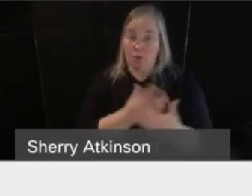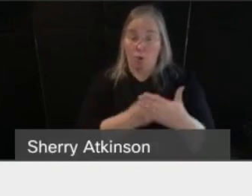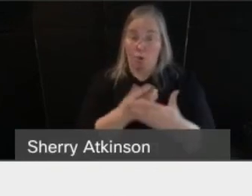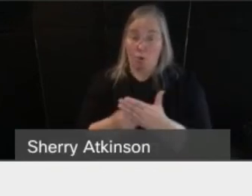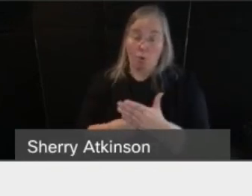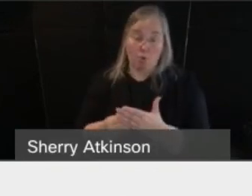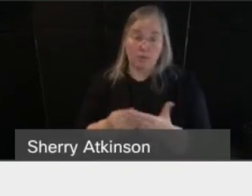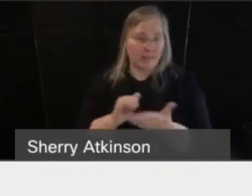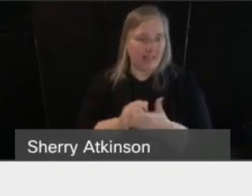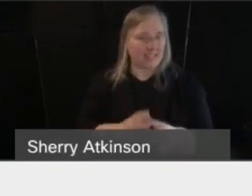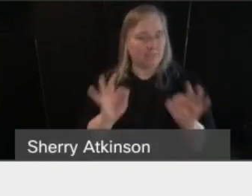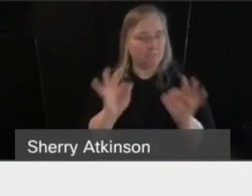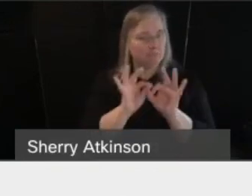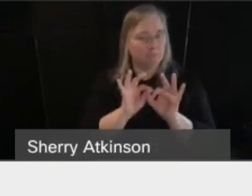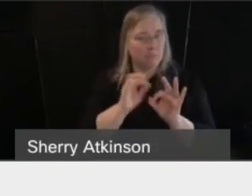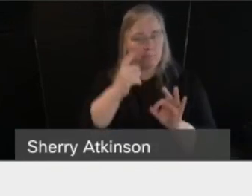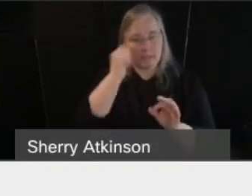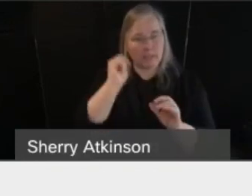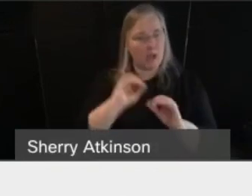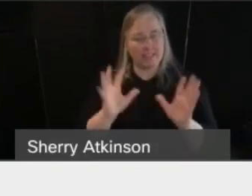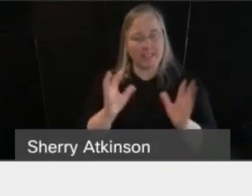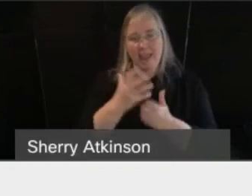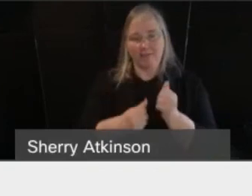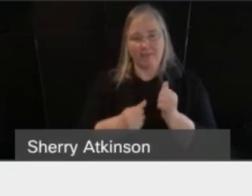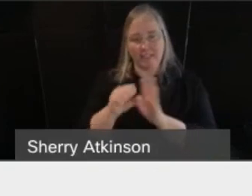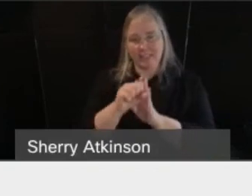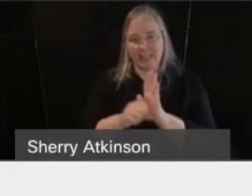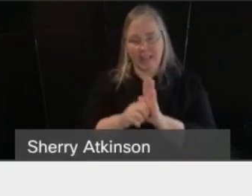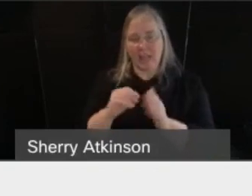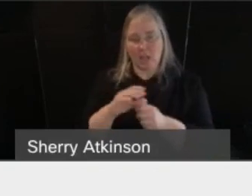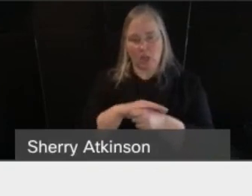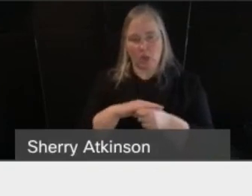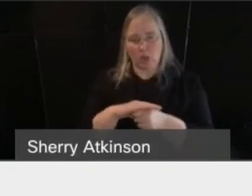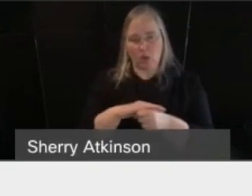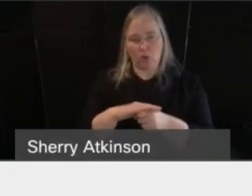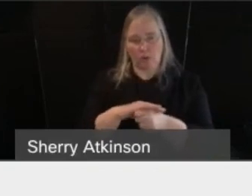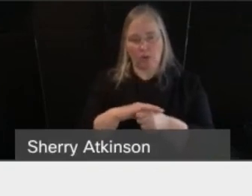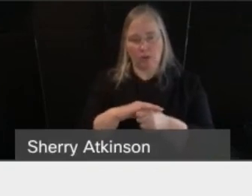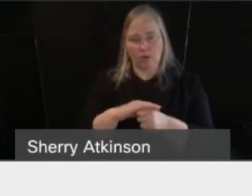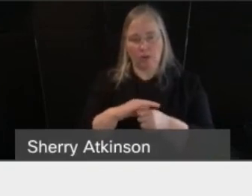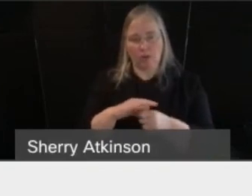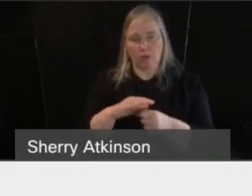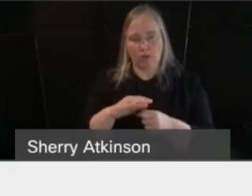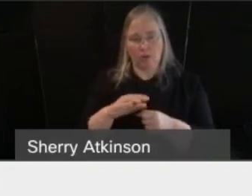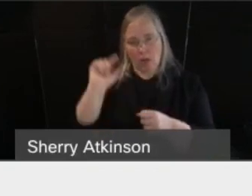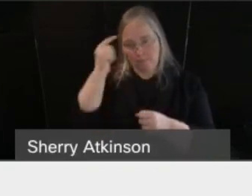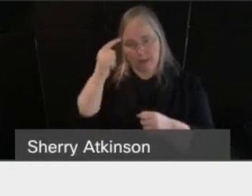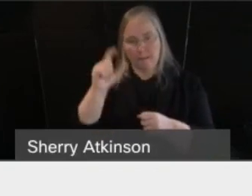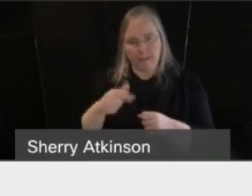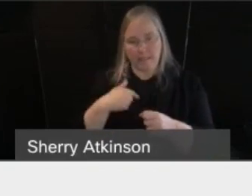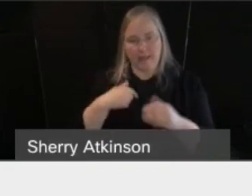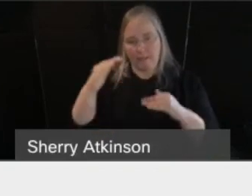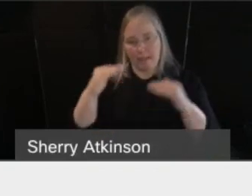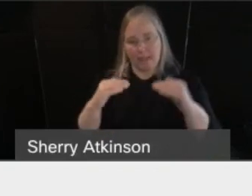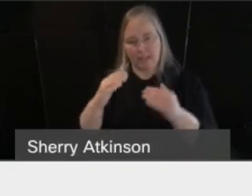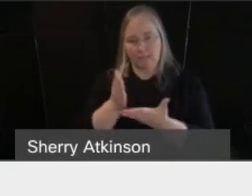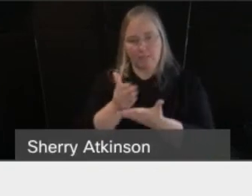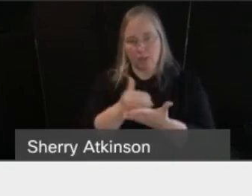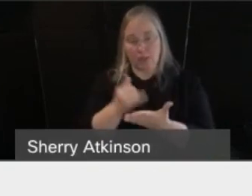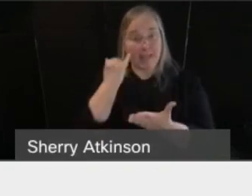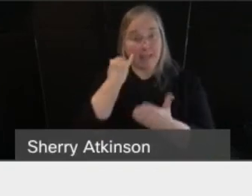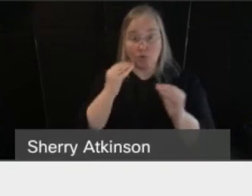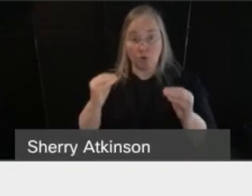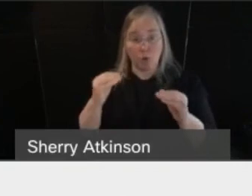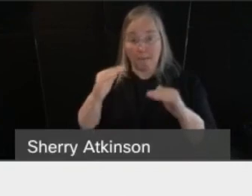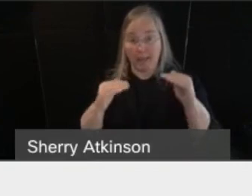because obviously every state and locality has to have a balanced budget, and not having a balanced budget means that basically some hard decisions need